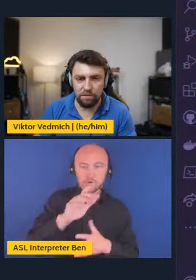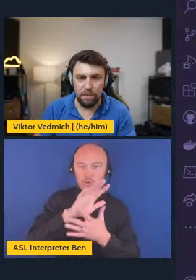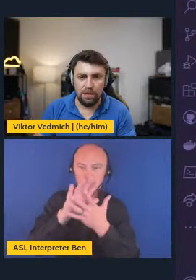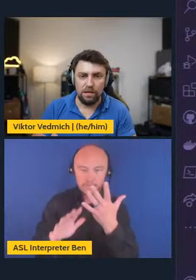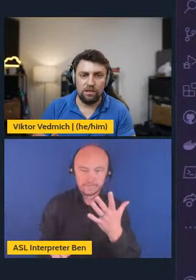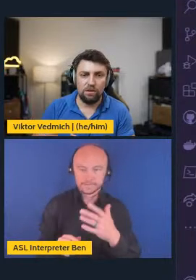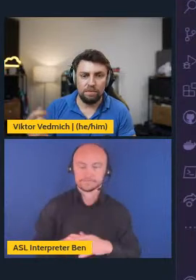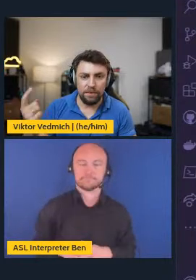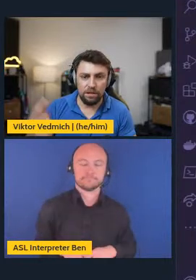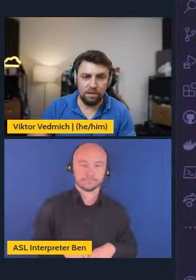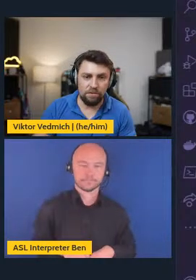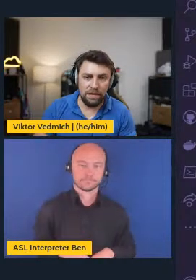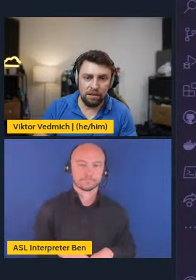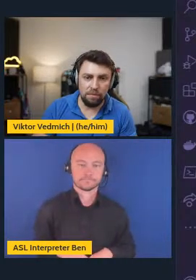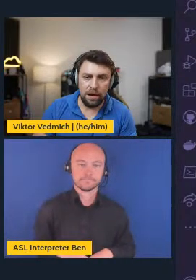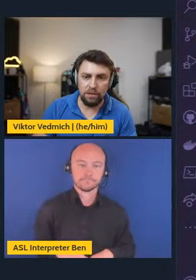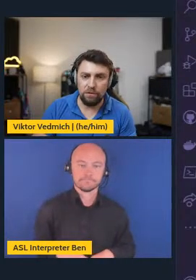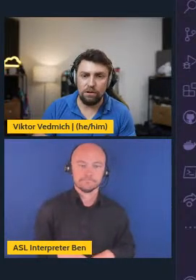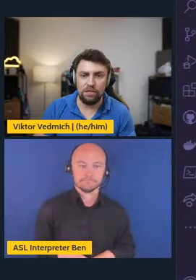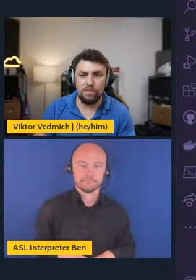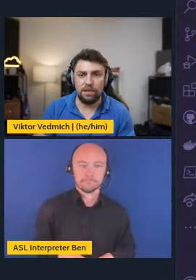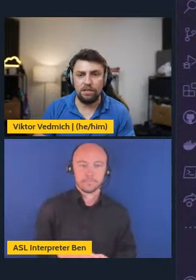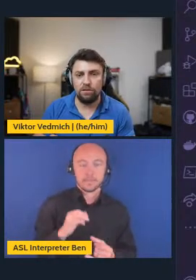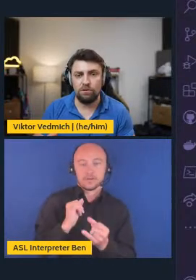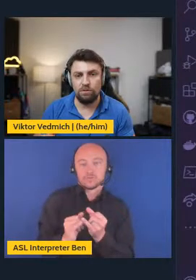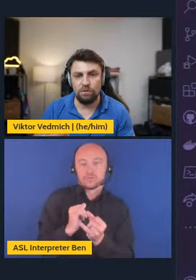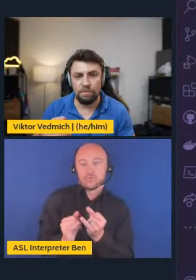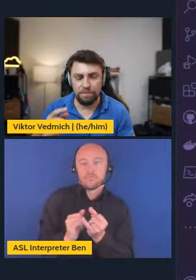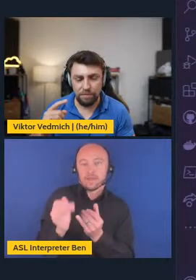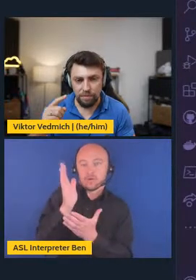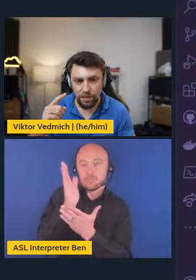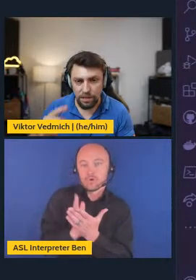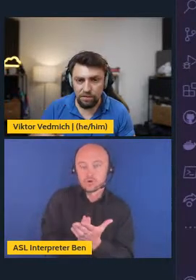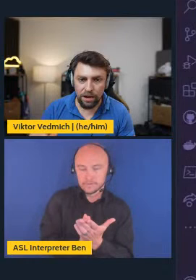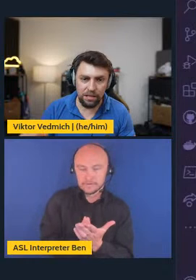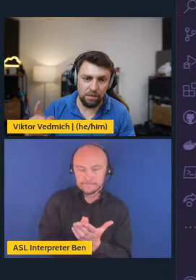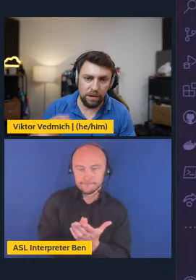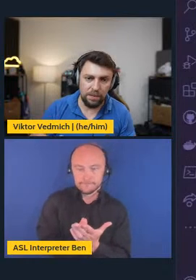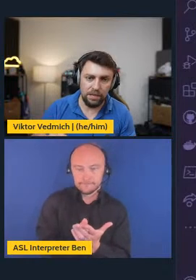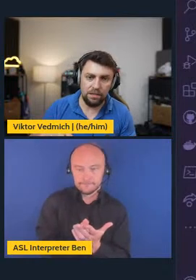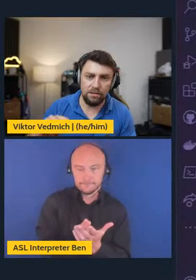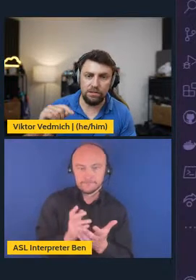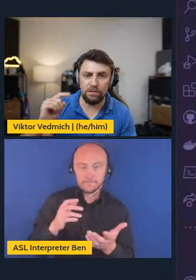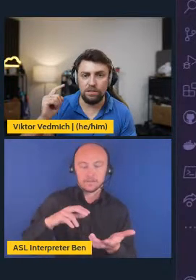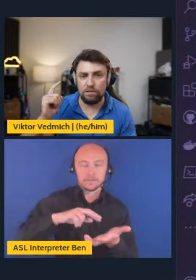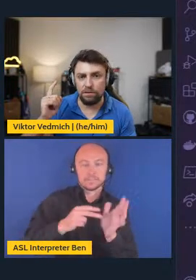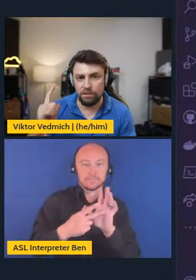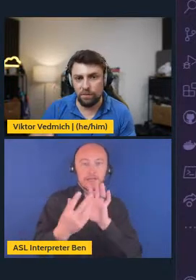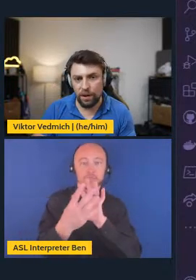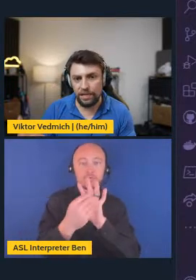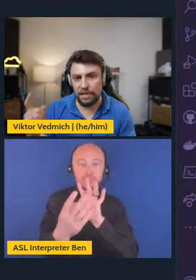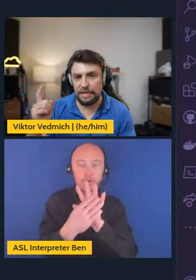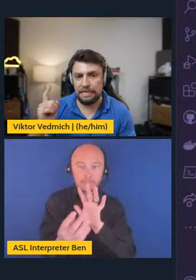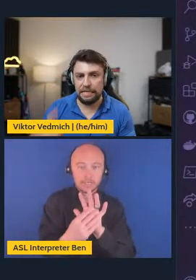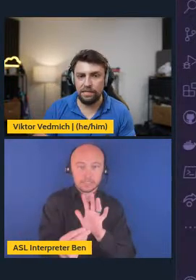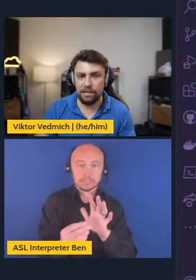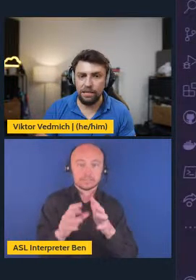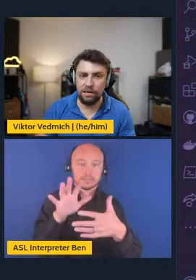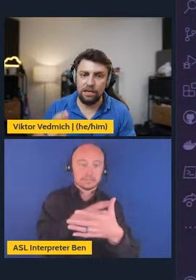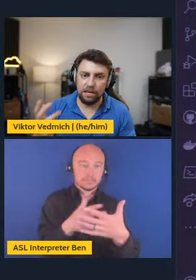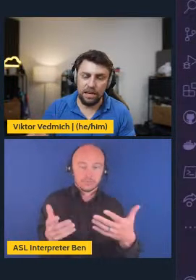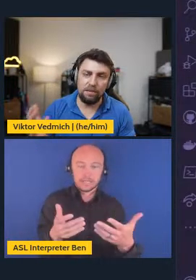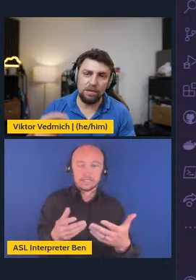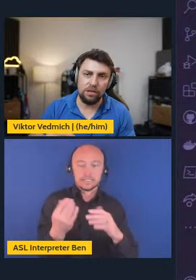stuff. So the final part, of course, is related to define replicas, spread, and